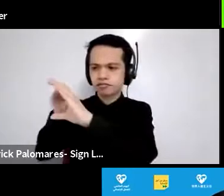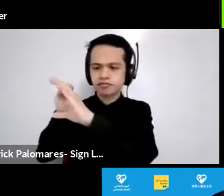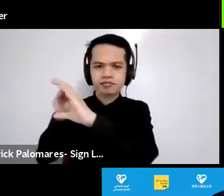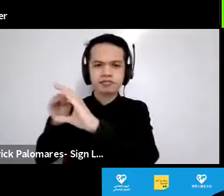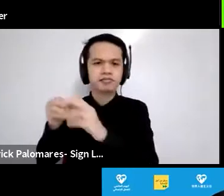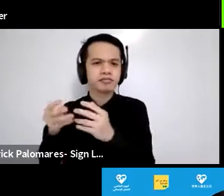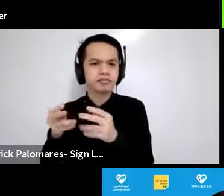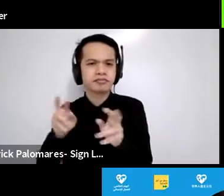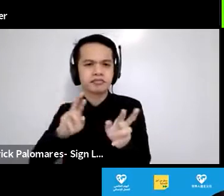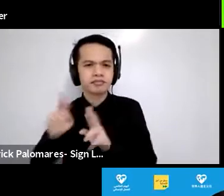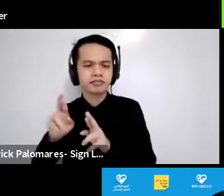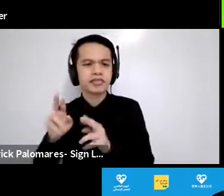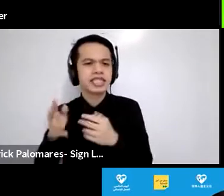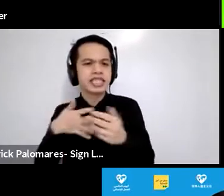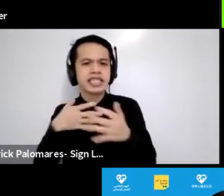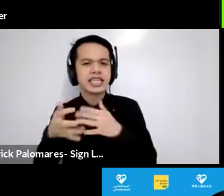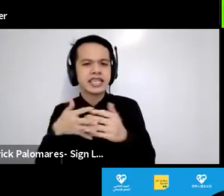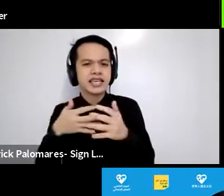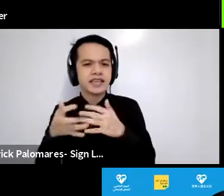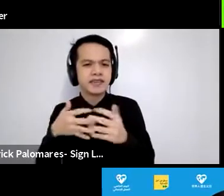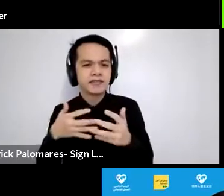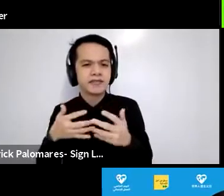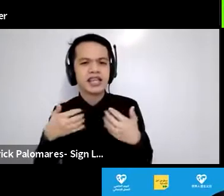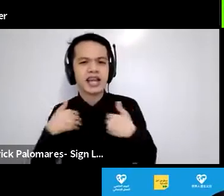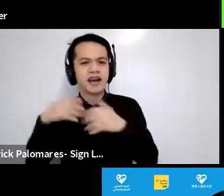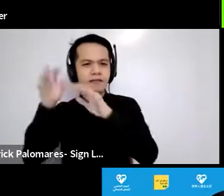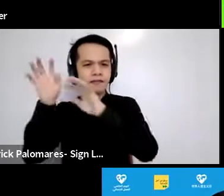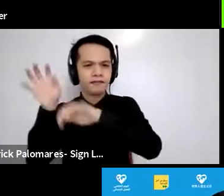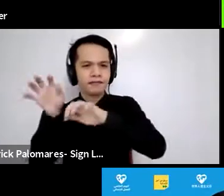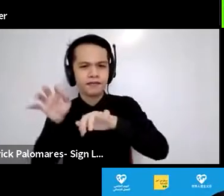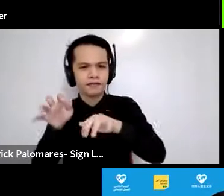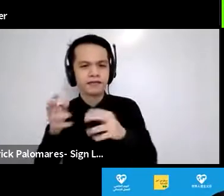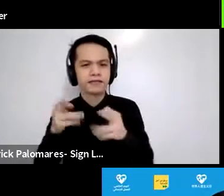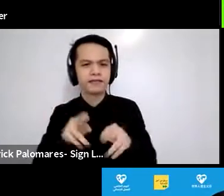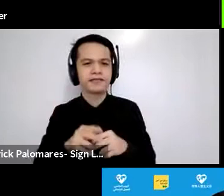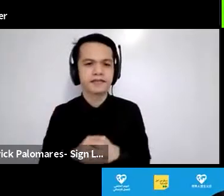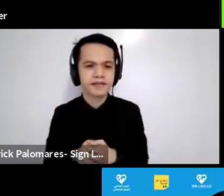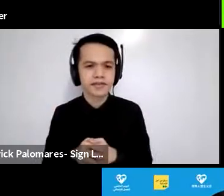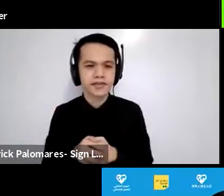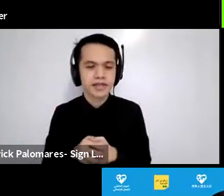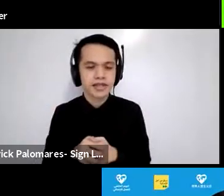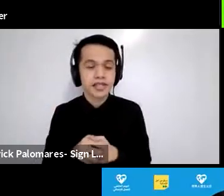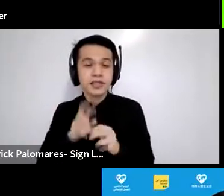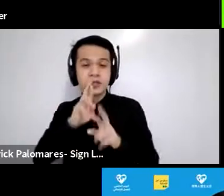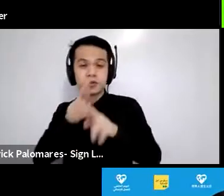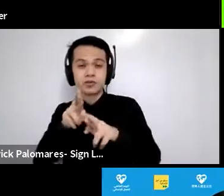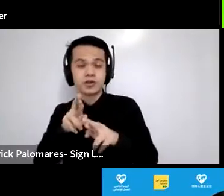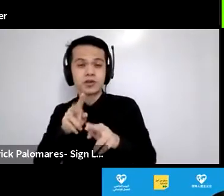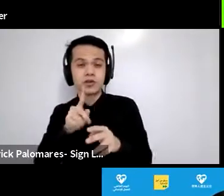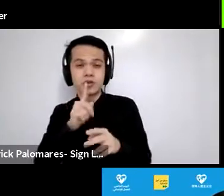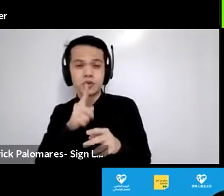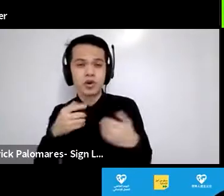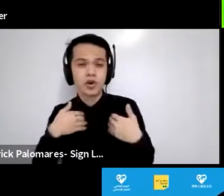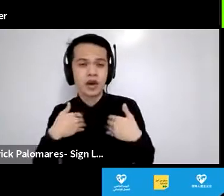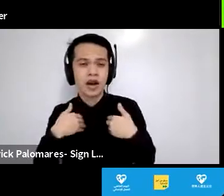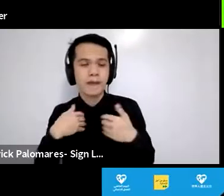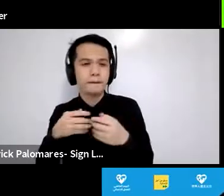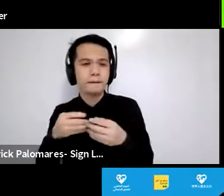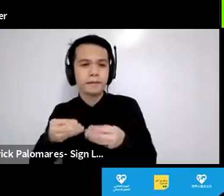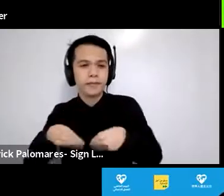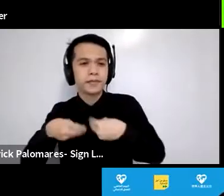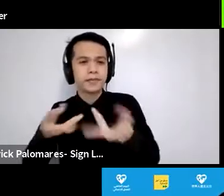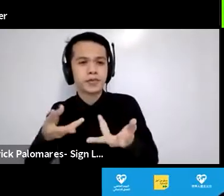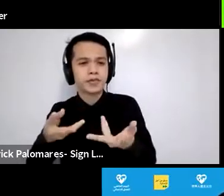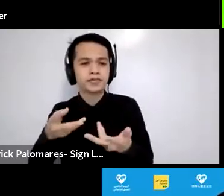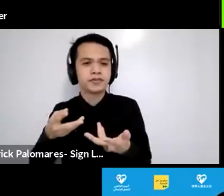even before a projected typhoon landfall. The response also gave out organically produced rice